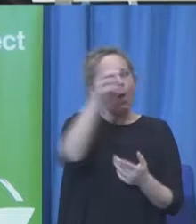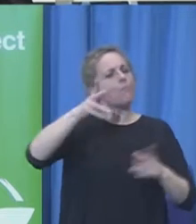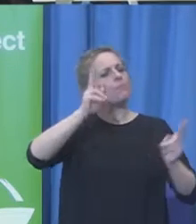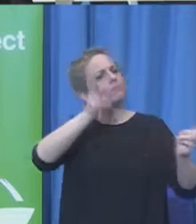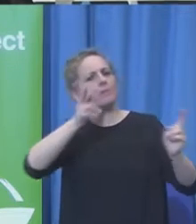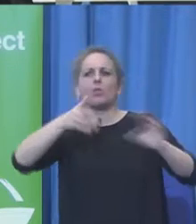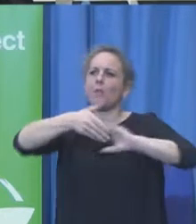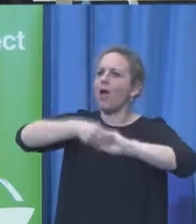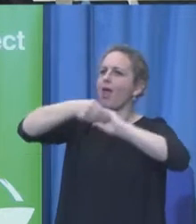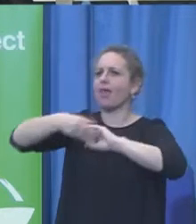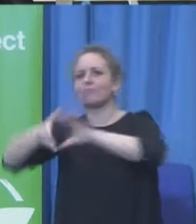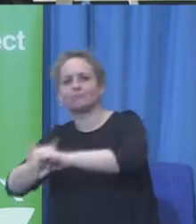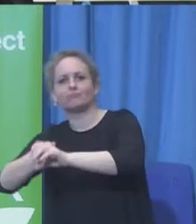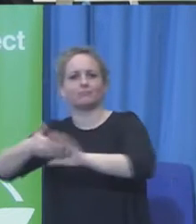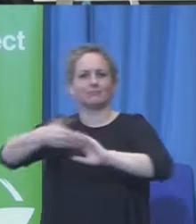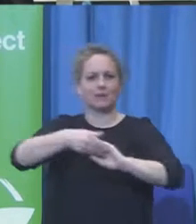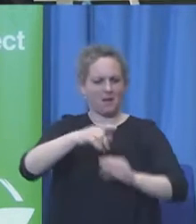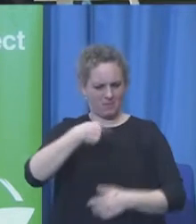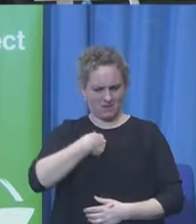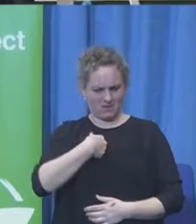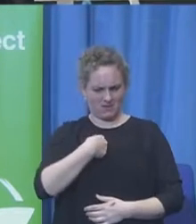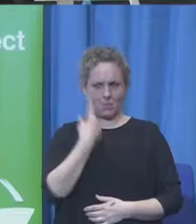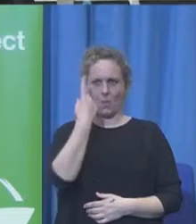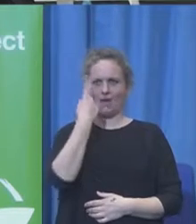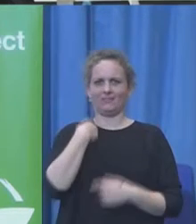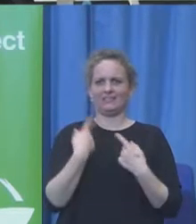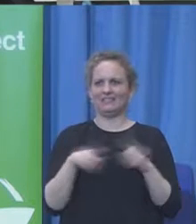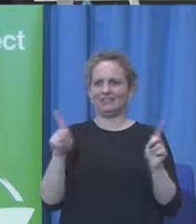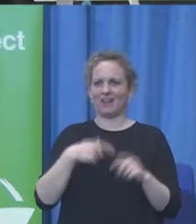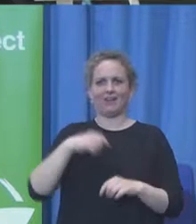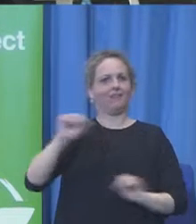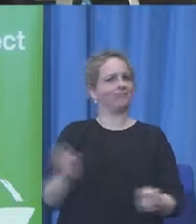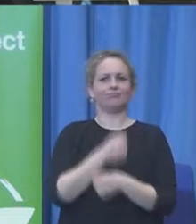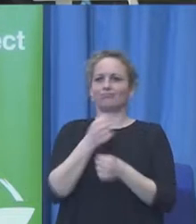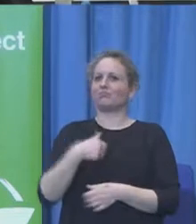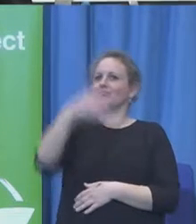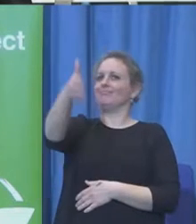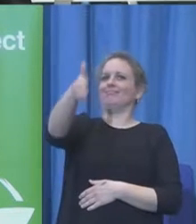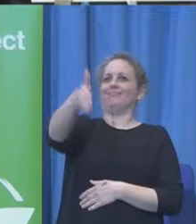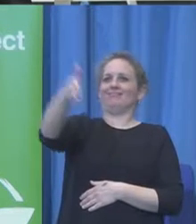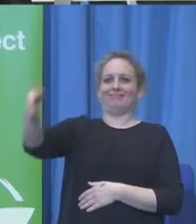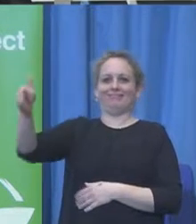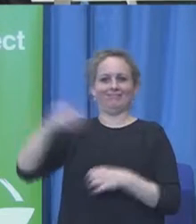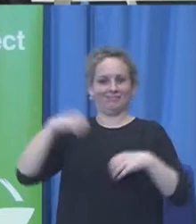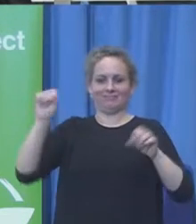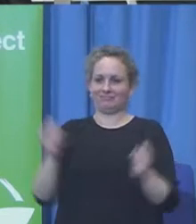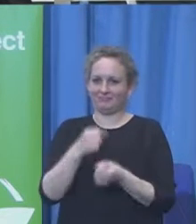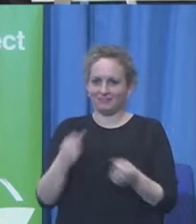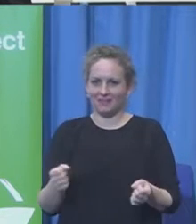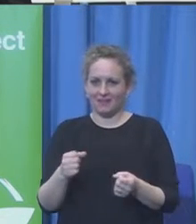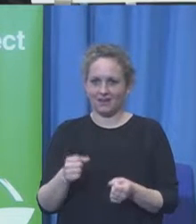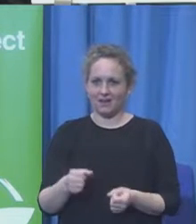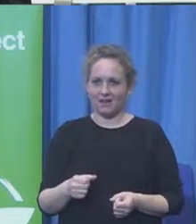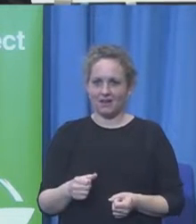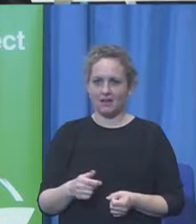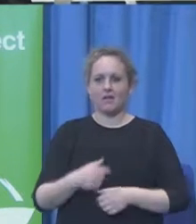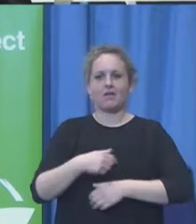It works very good. I have a not a very loud voice,